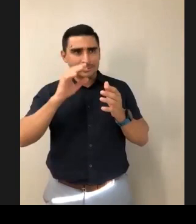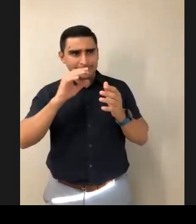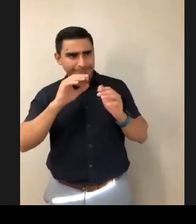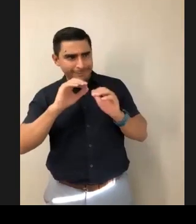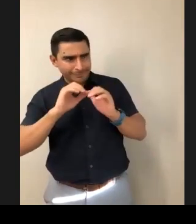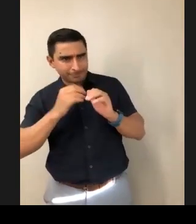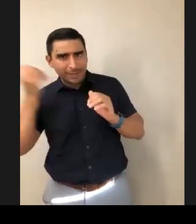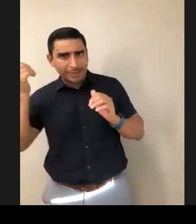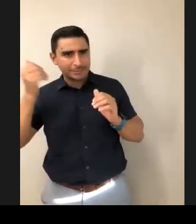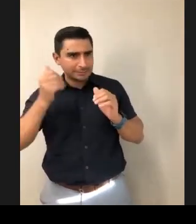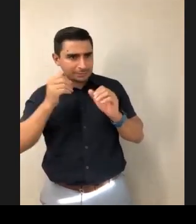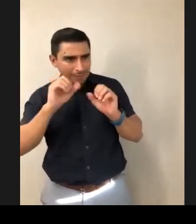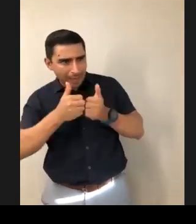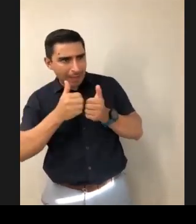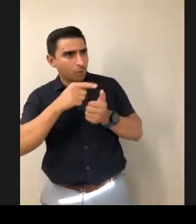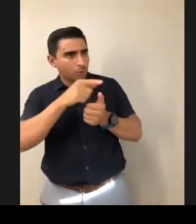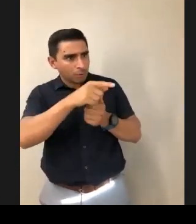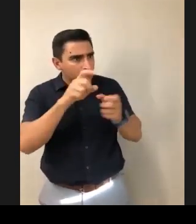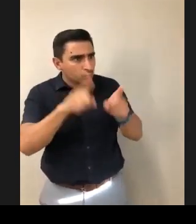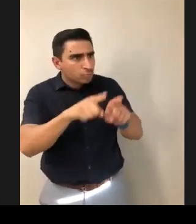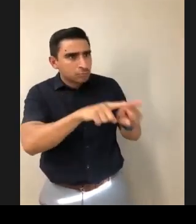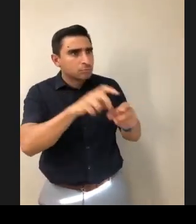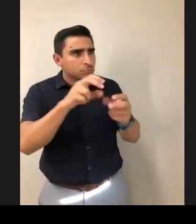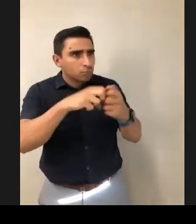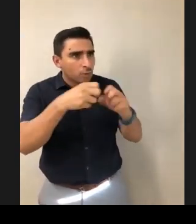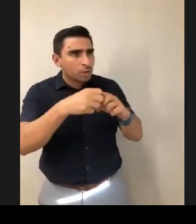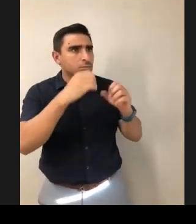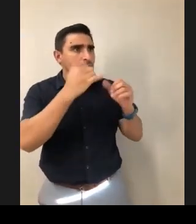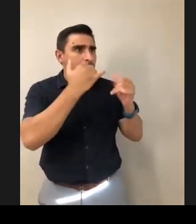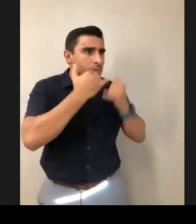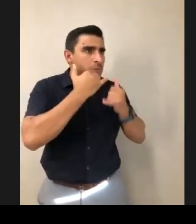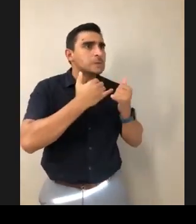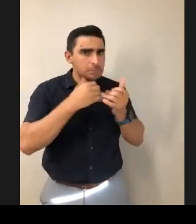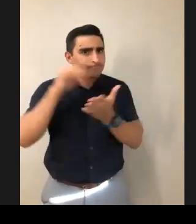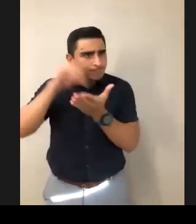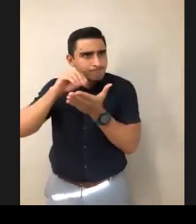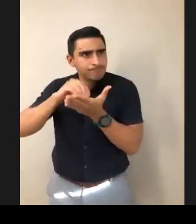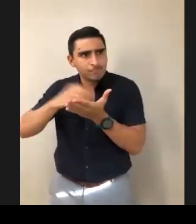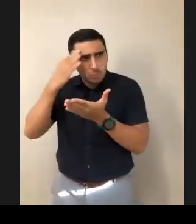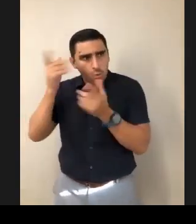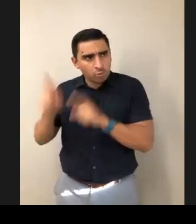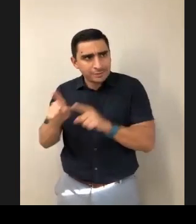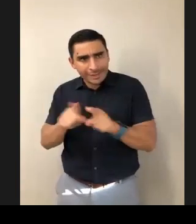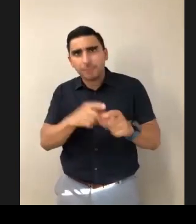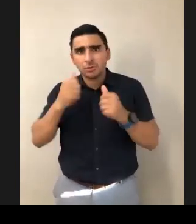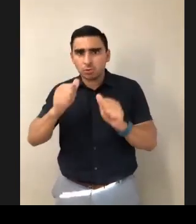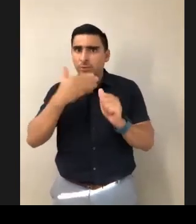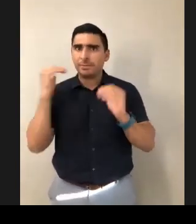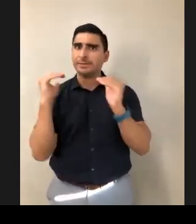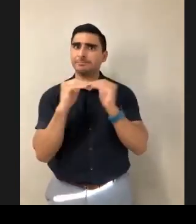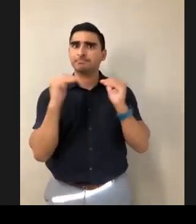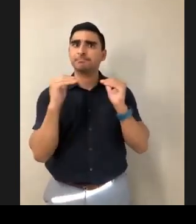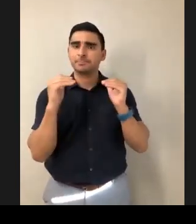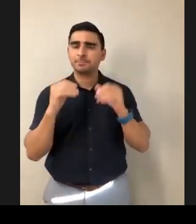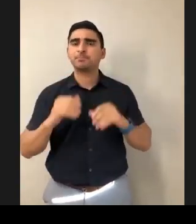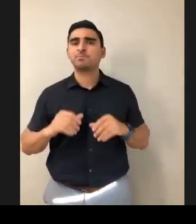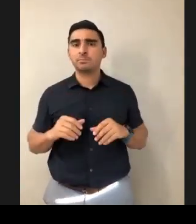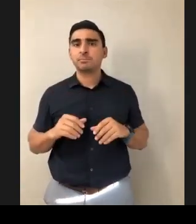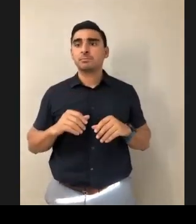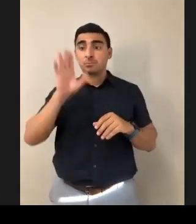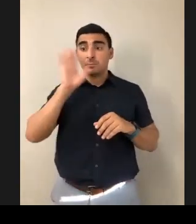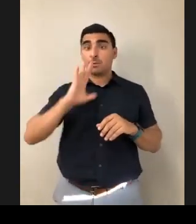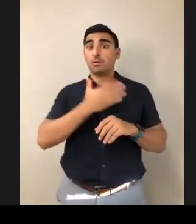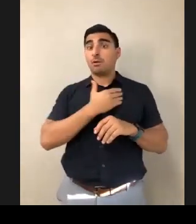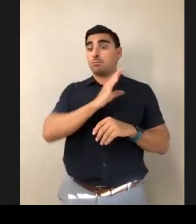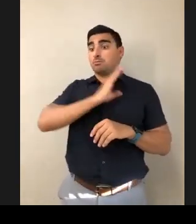document issues. And also, I understand that situation, and our board is appointed by the city council and the mayor. And so